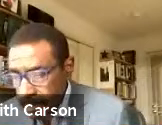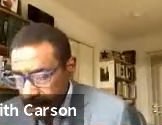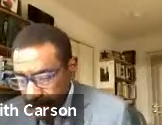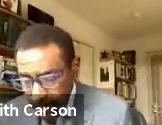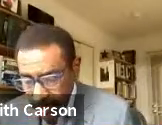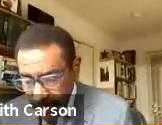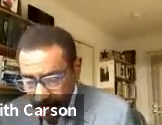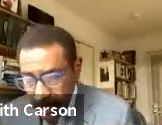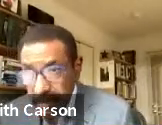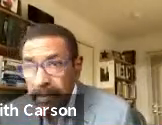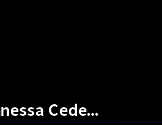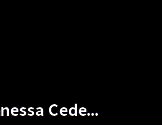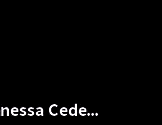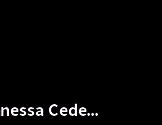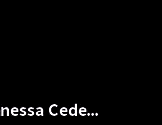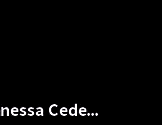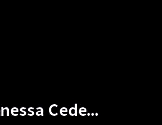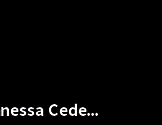You want to argue this?